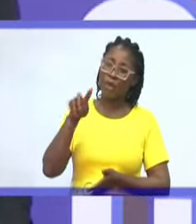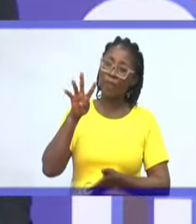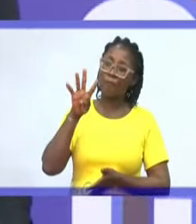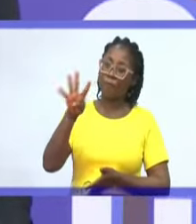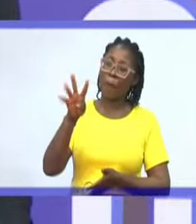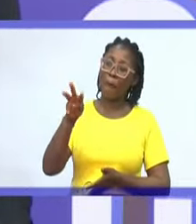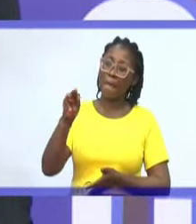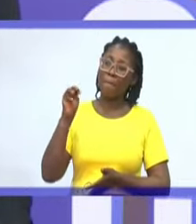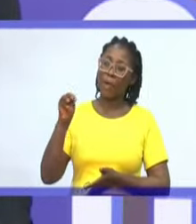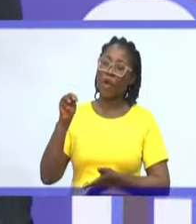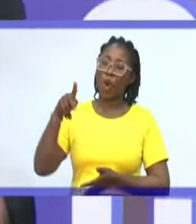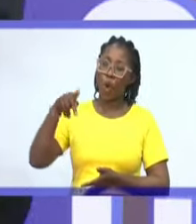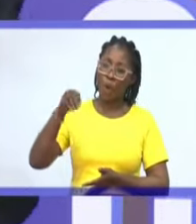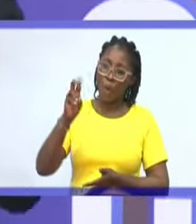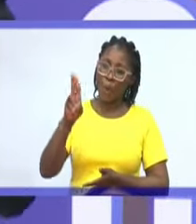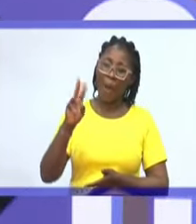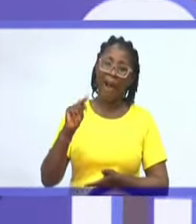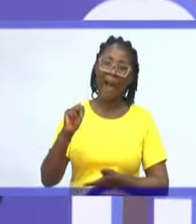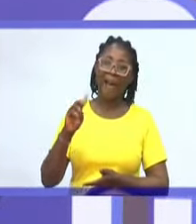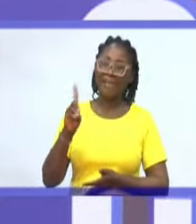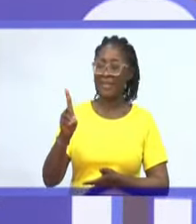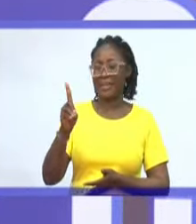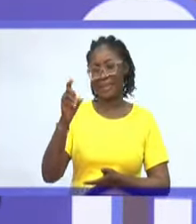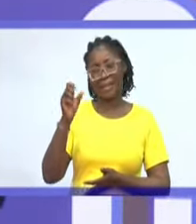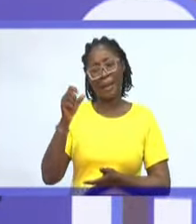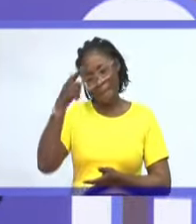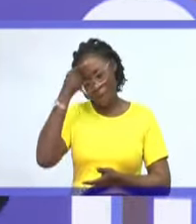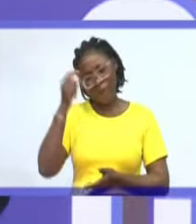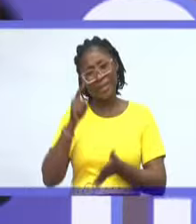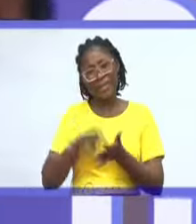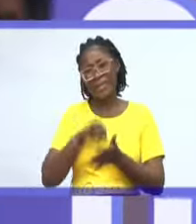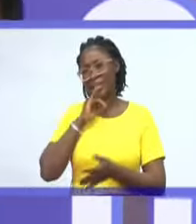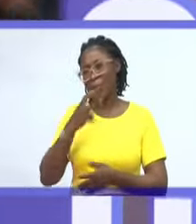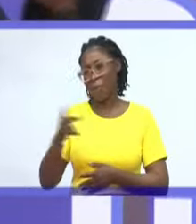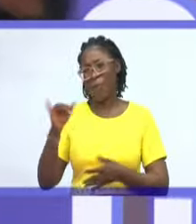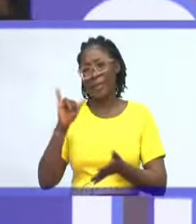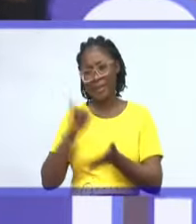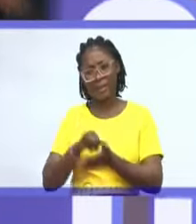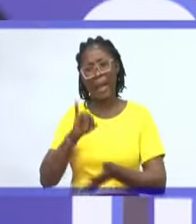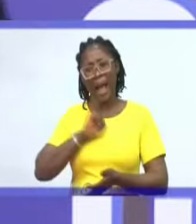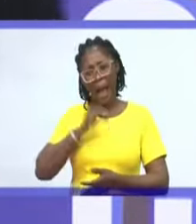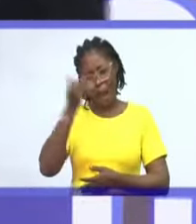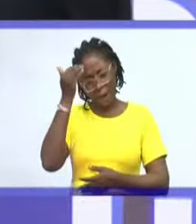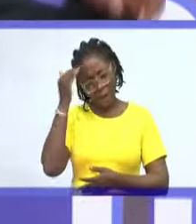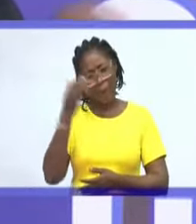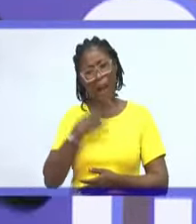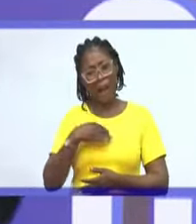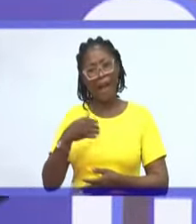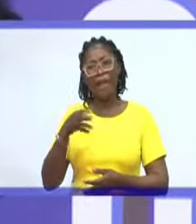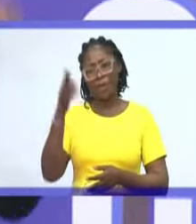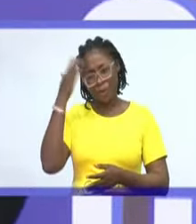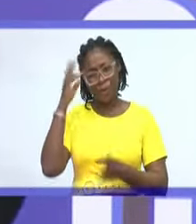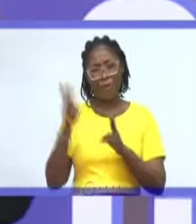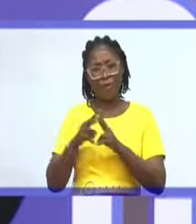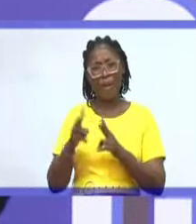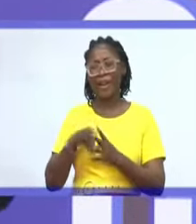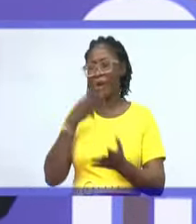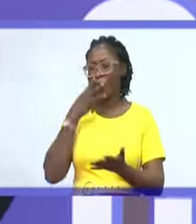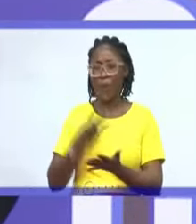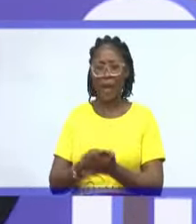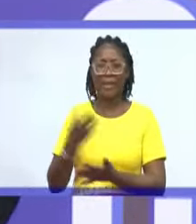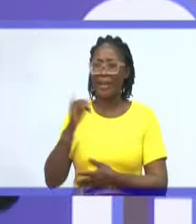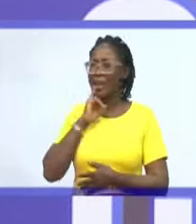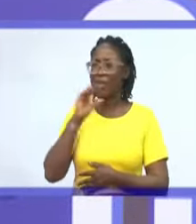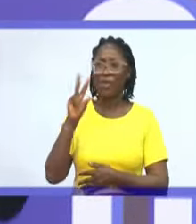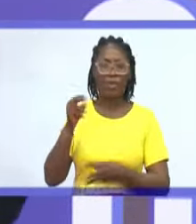£2.4 million. Because this is a property I know, and I knew where the environment, that there's no